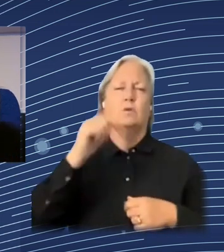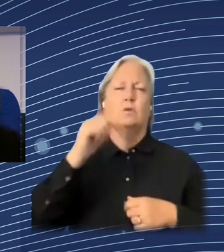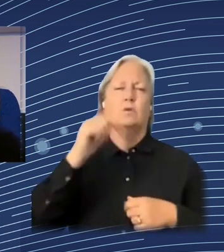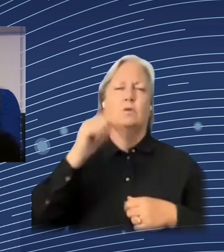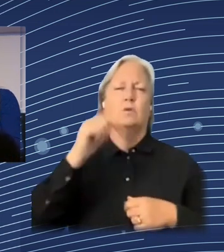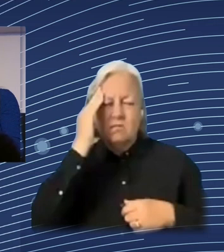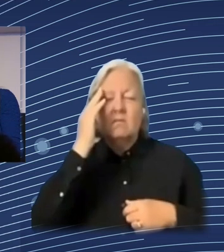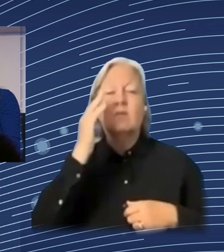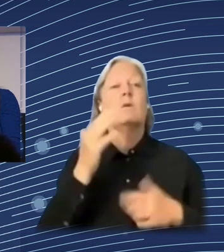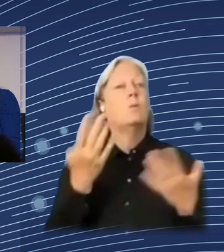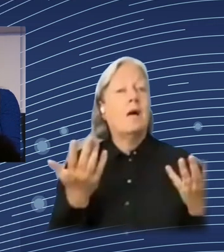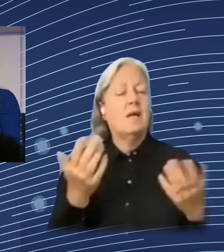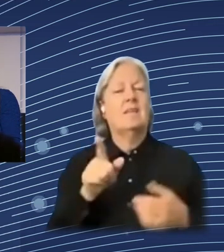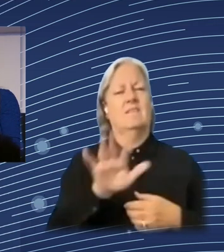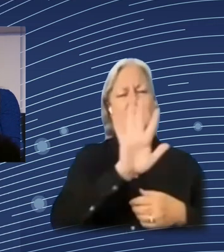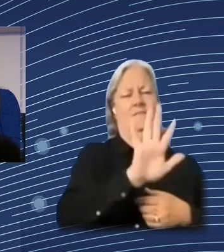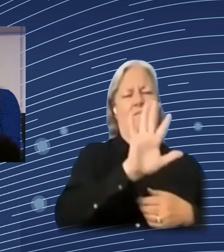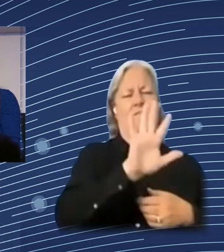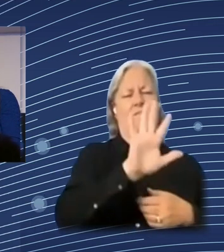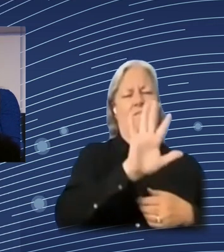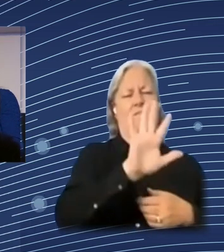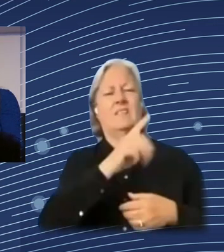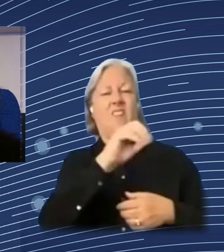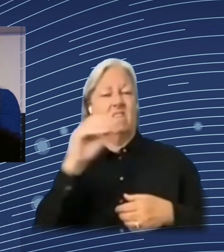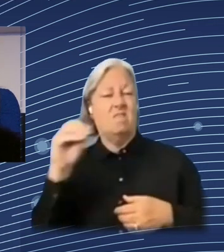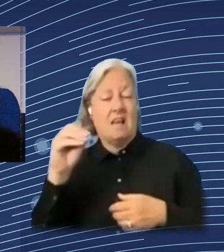50,000 short sick leaves costs